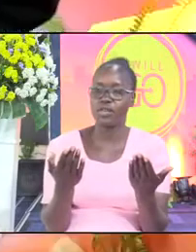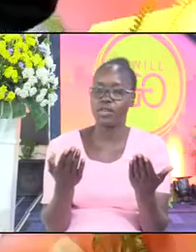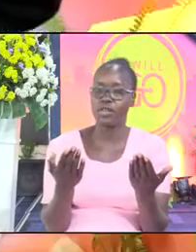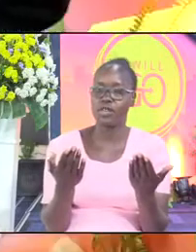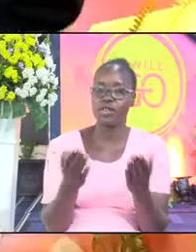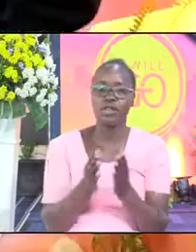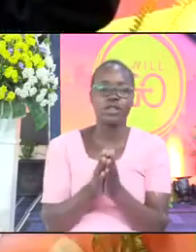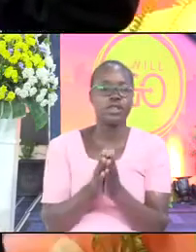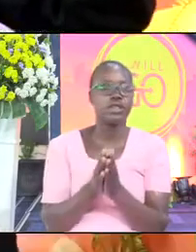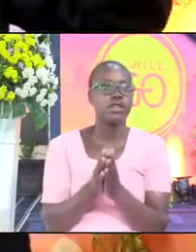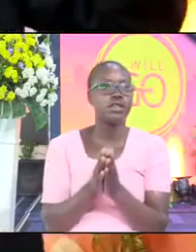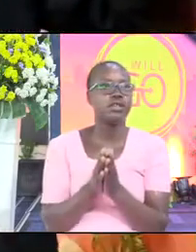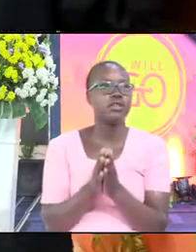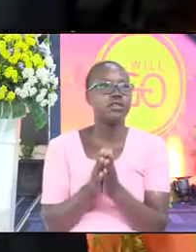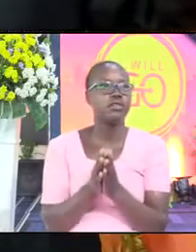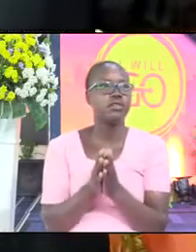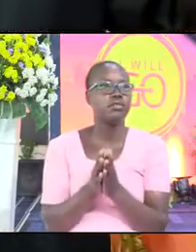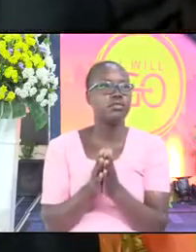Racism,